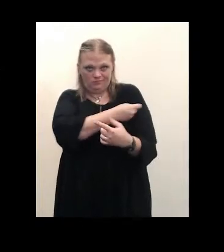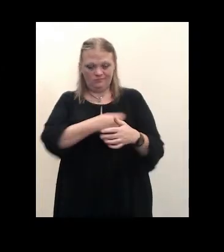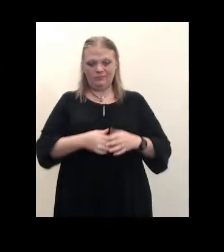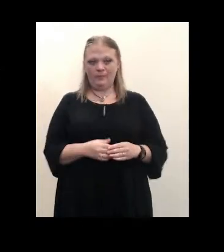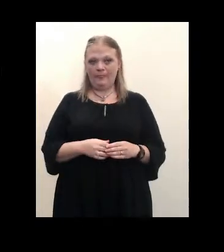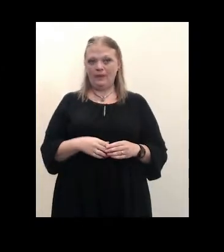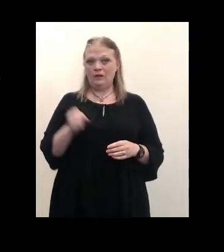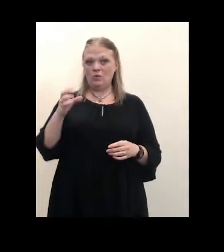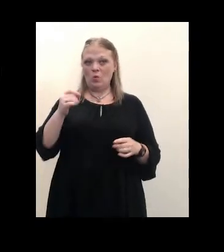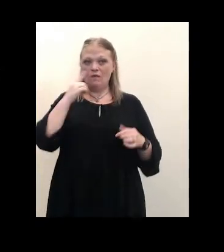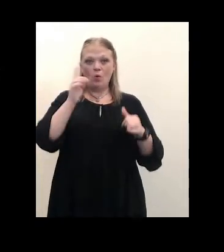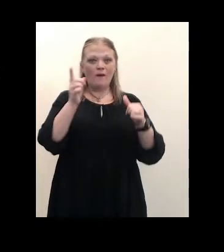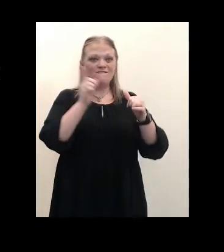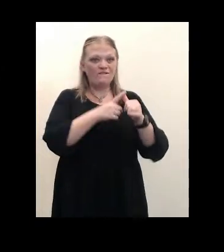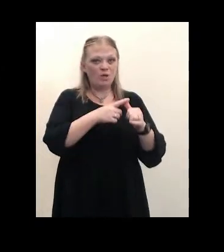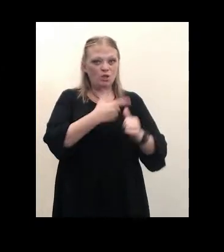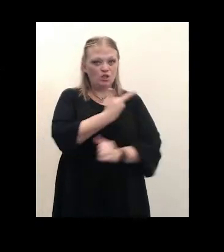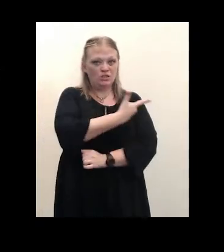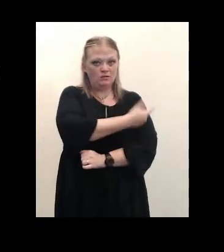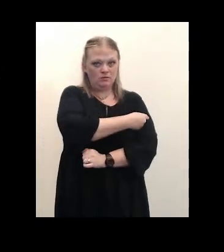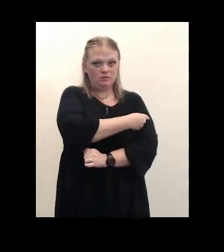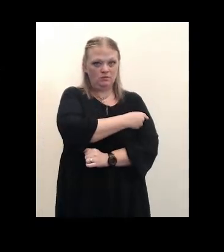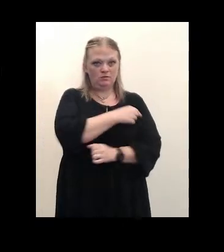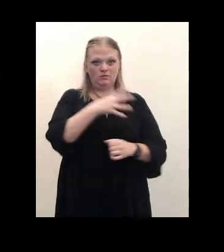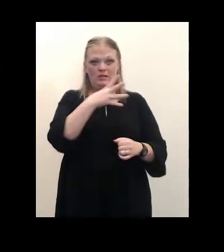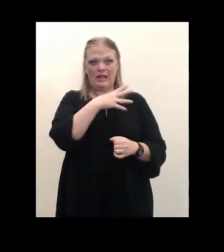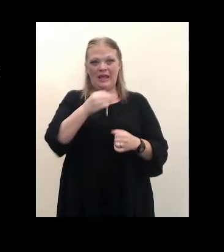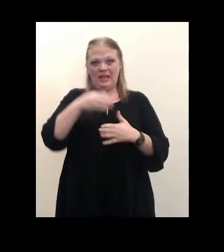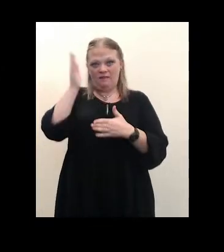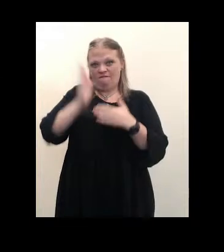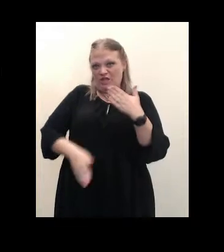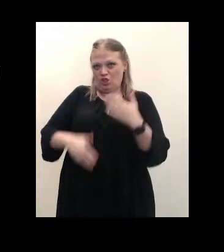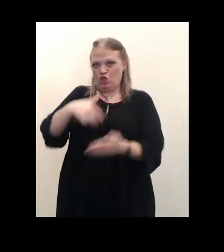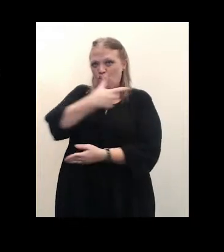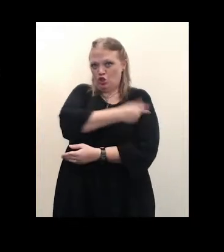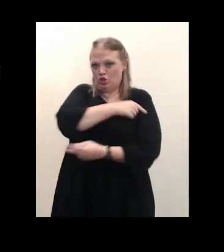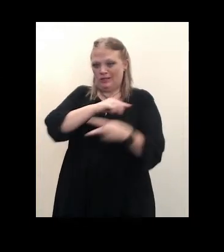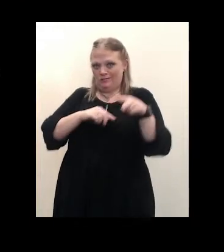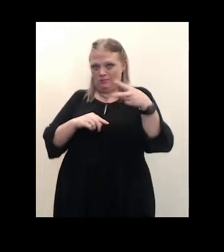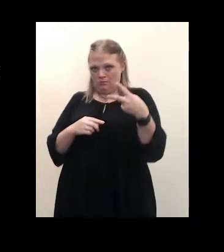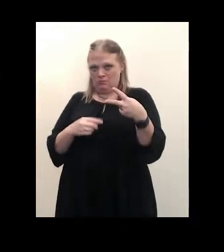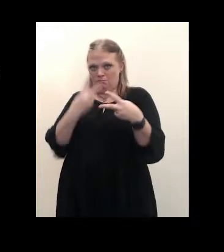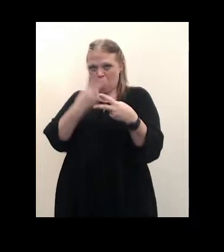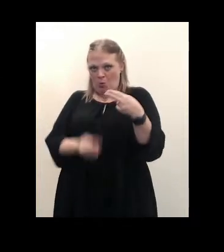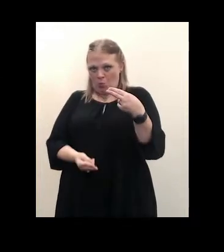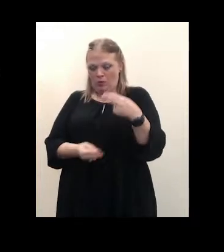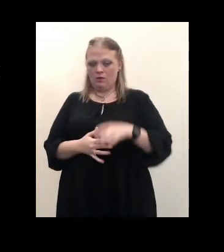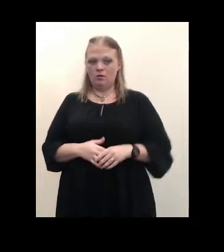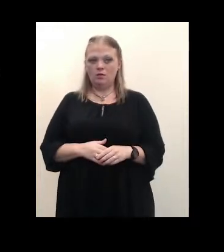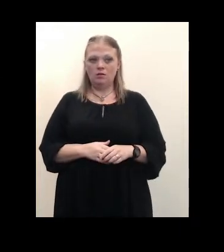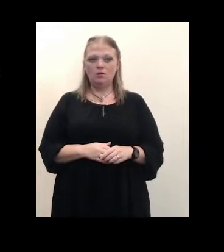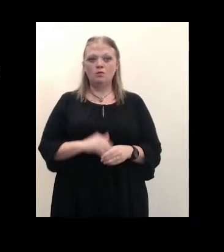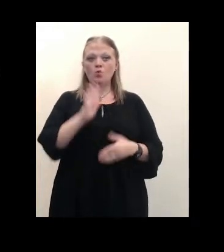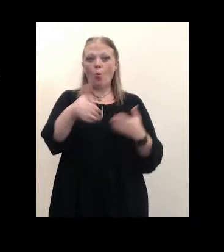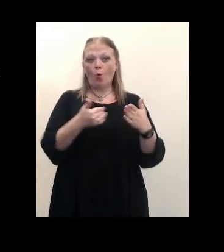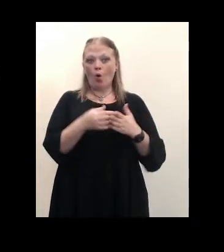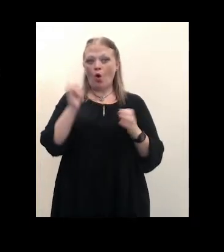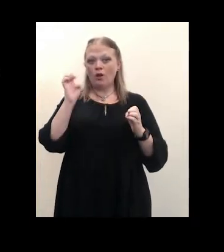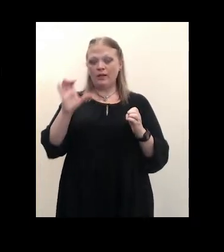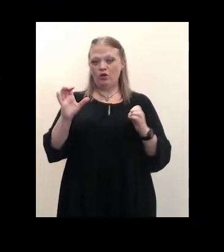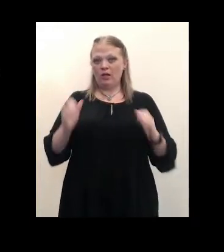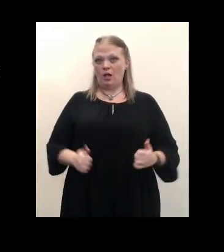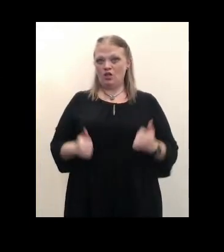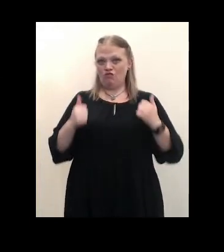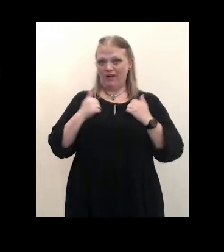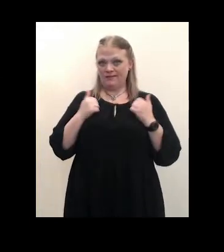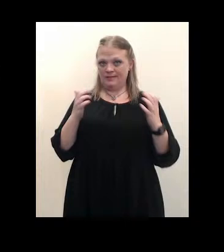a first dose and completed series among Erie County residents. So among all Erie County residents, and that includes children